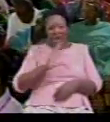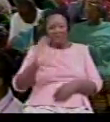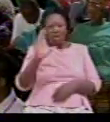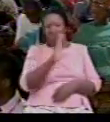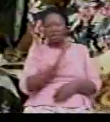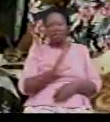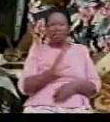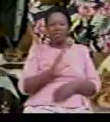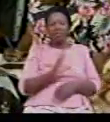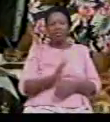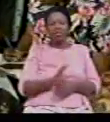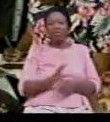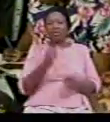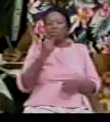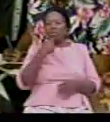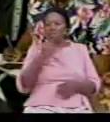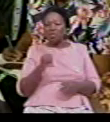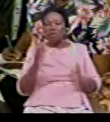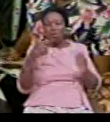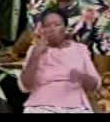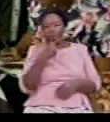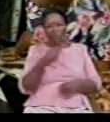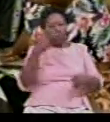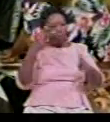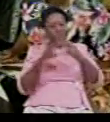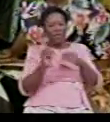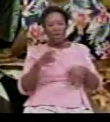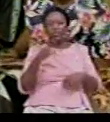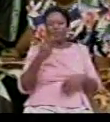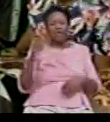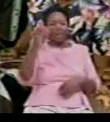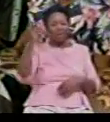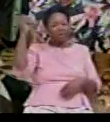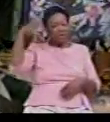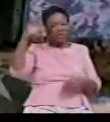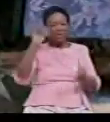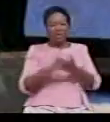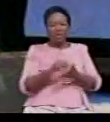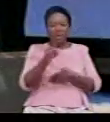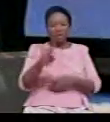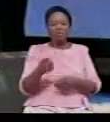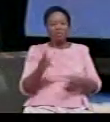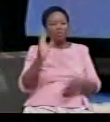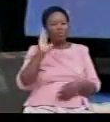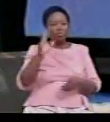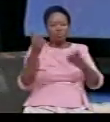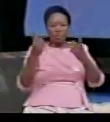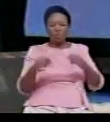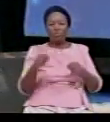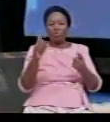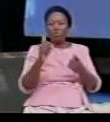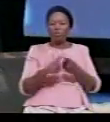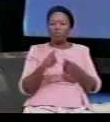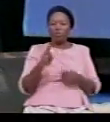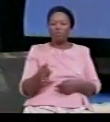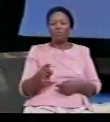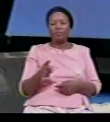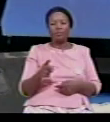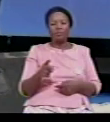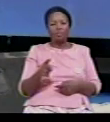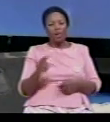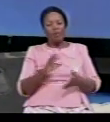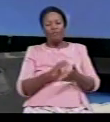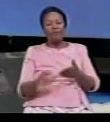who prophesied of the grace that should come unto you. Look at verse